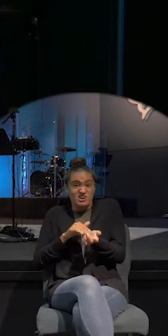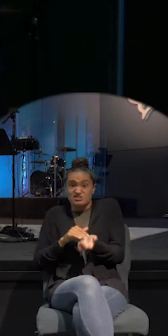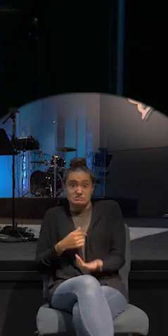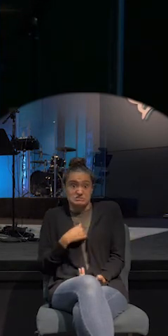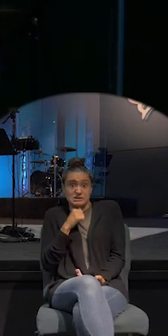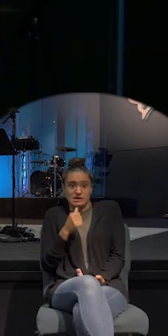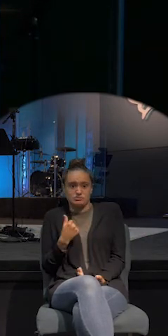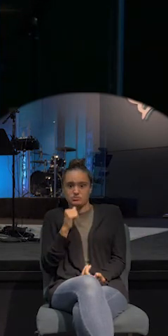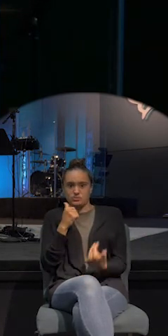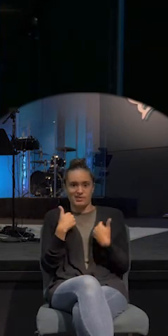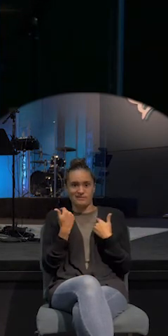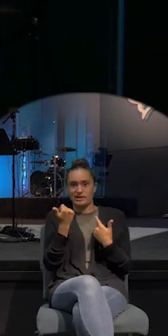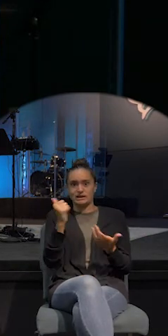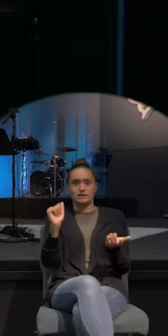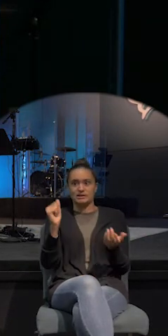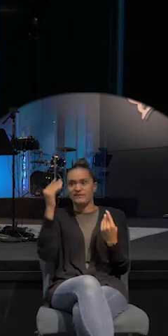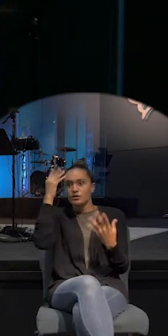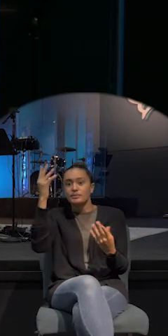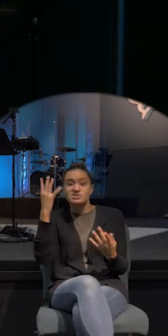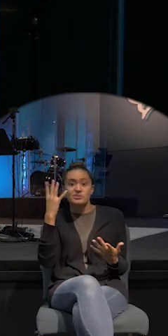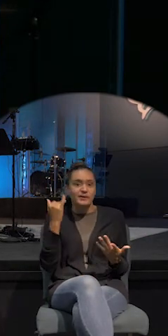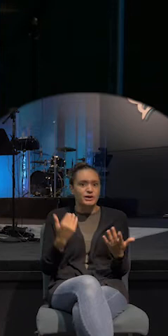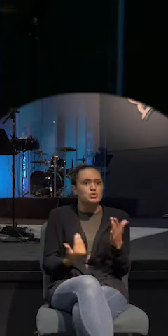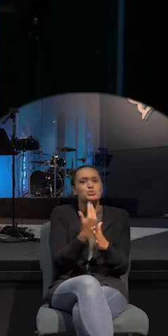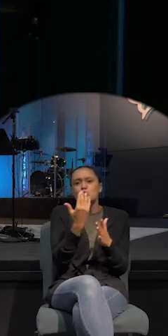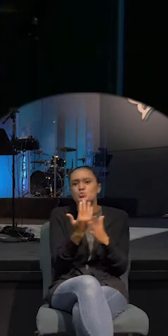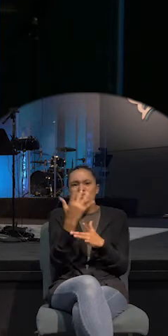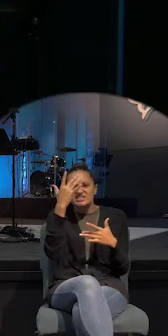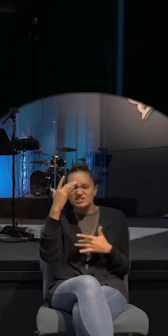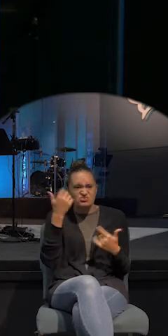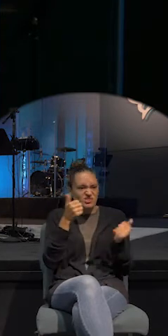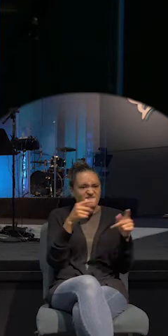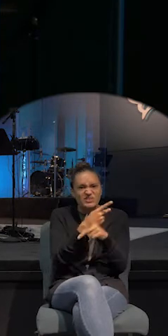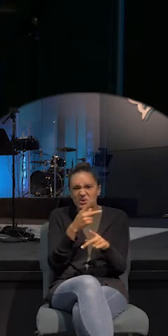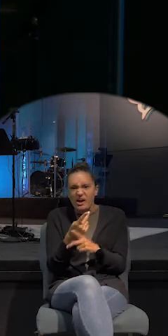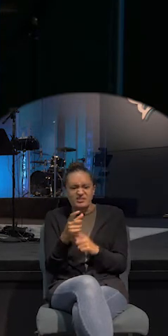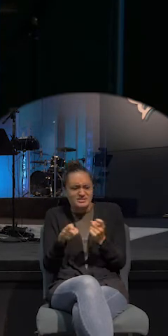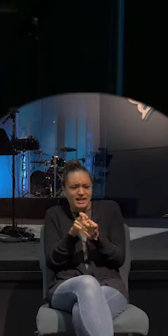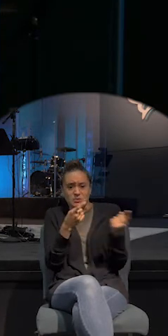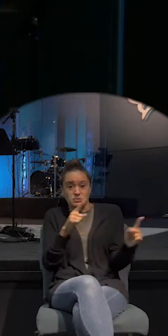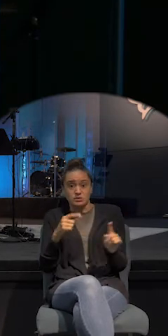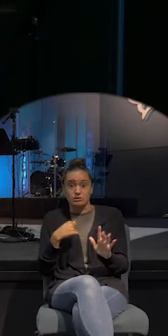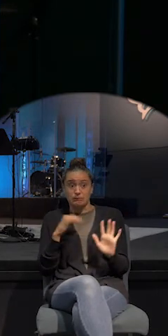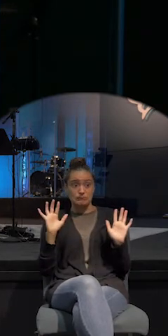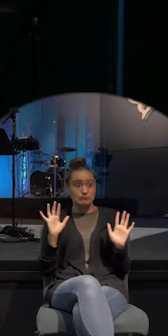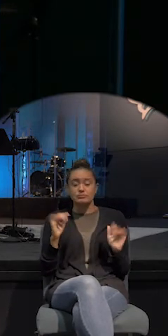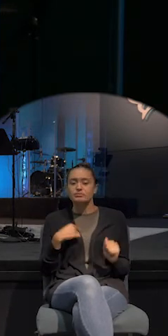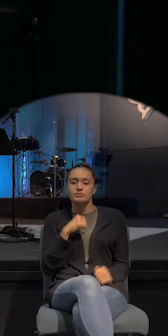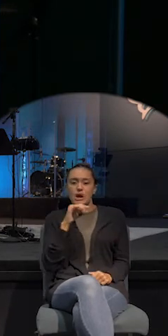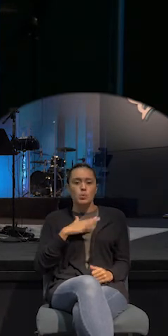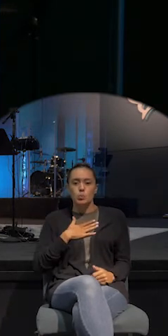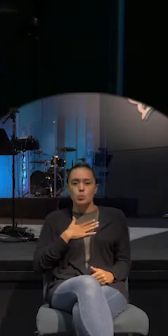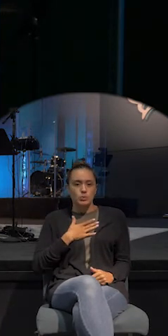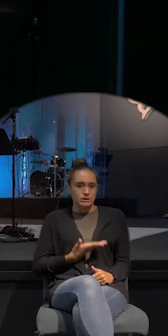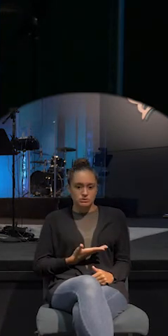we don't have any news, and they're still trying to find out what's really going on with this virus and all." I said, "I'm not willing to put